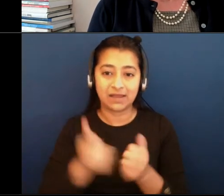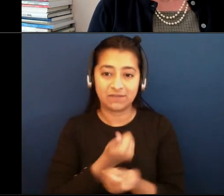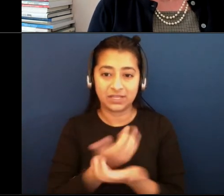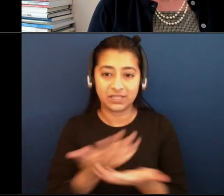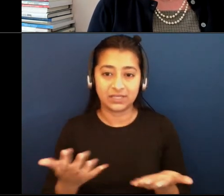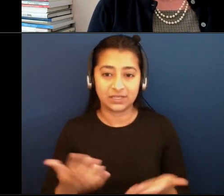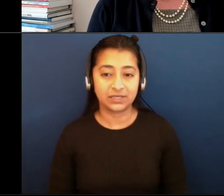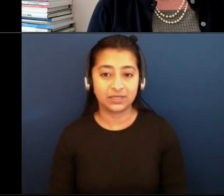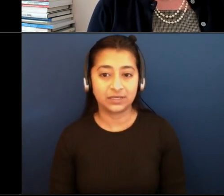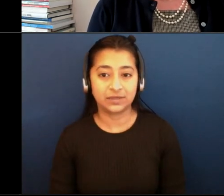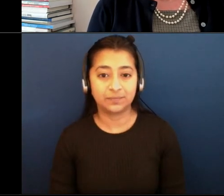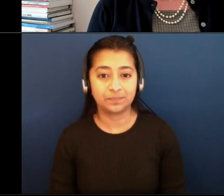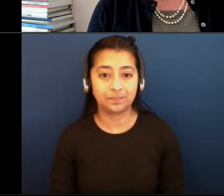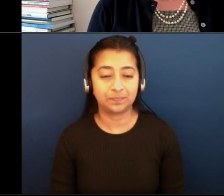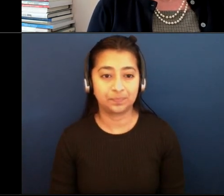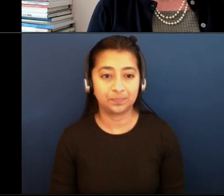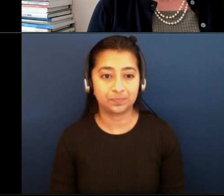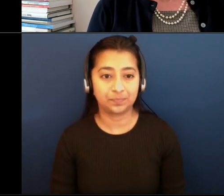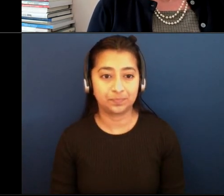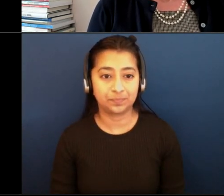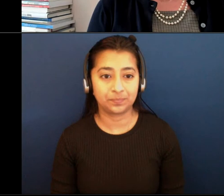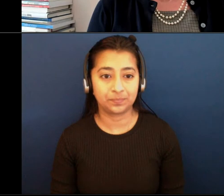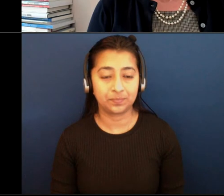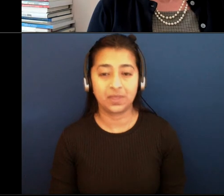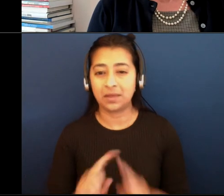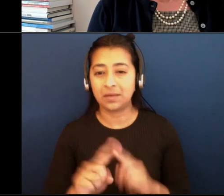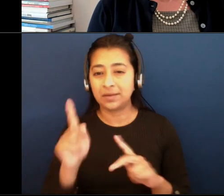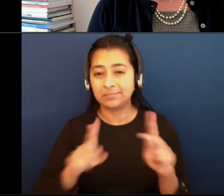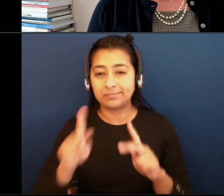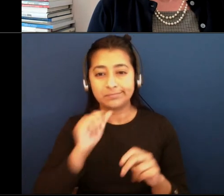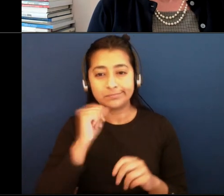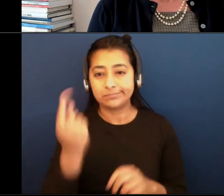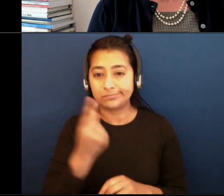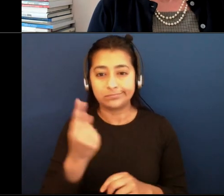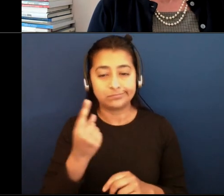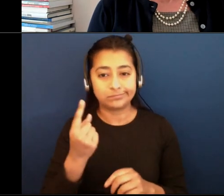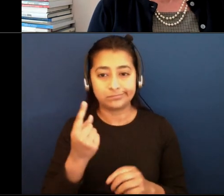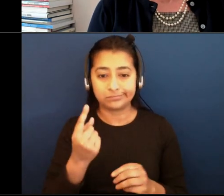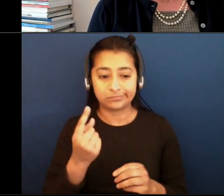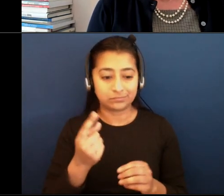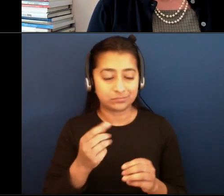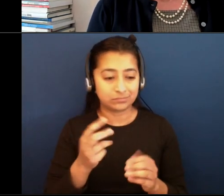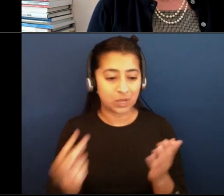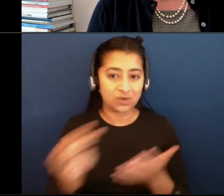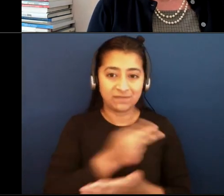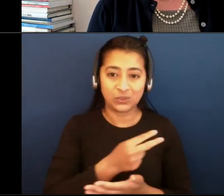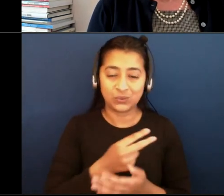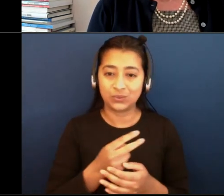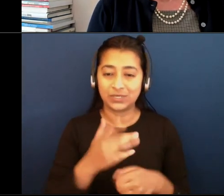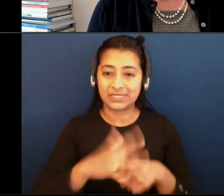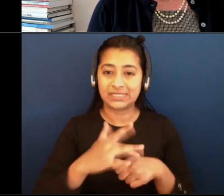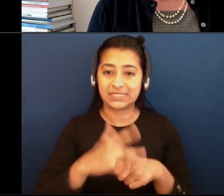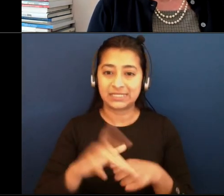think that people do not always review the existing literature,